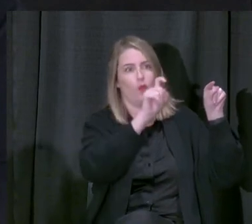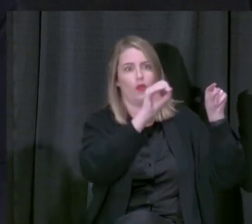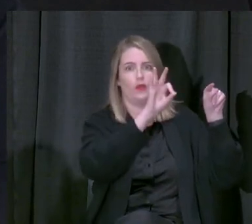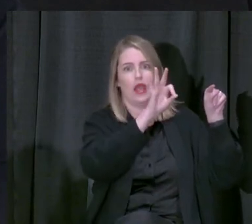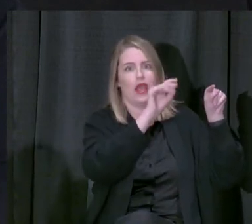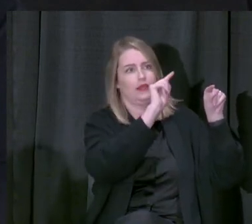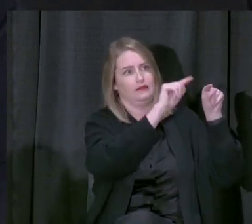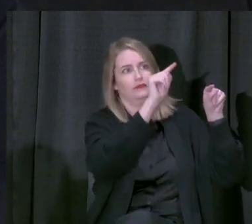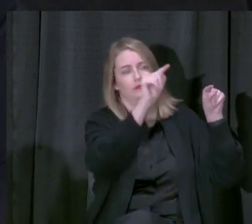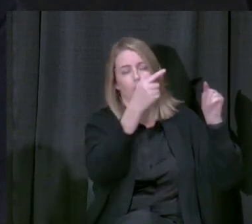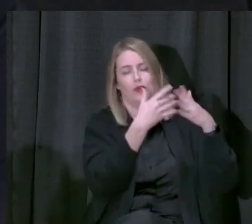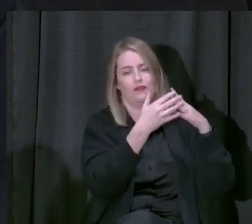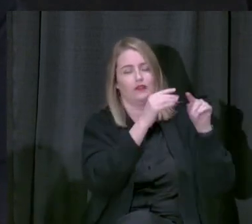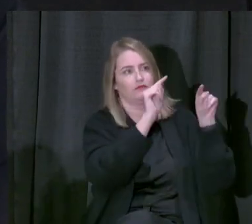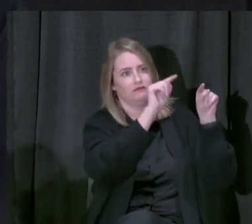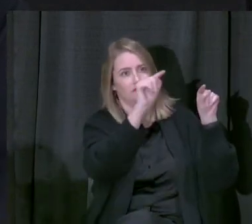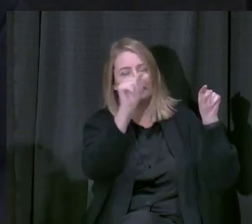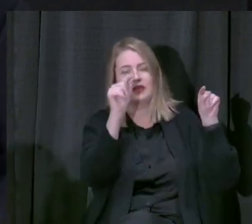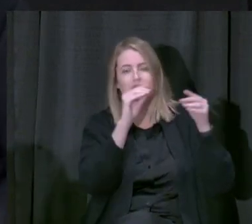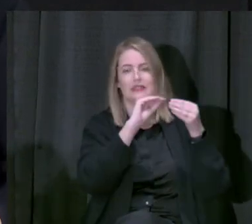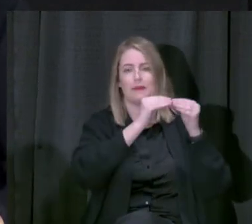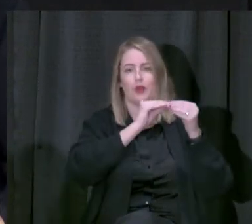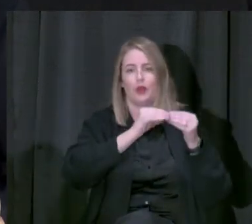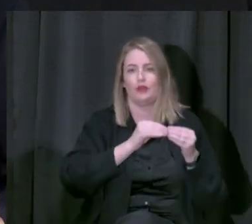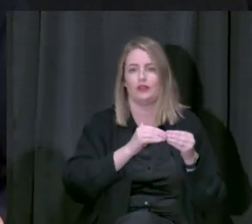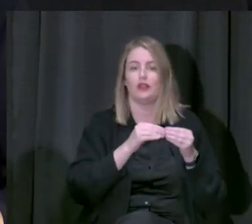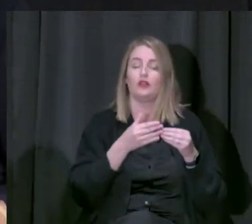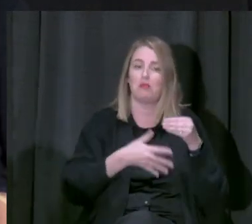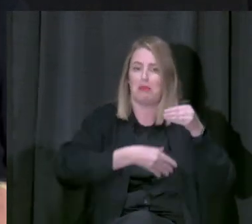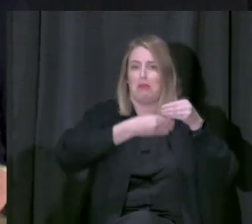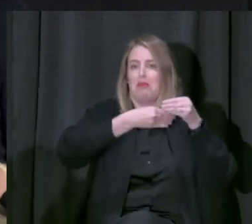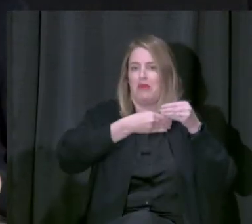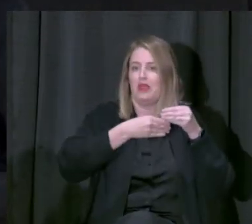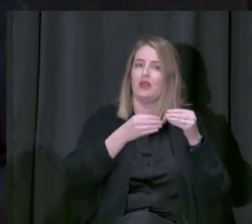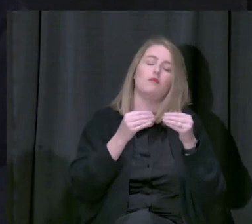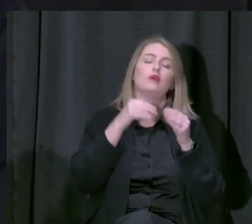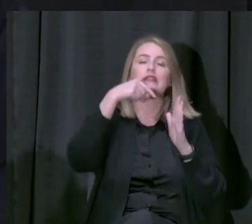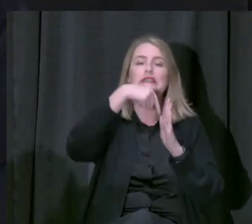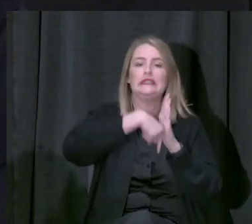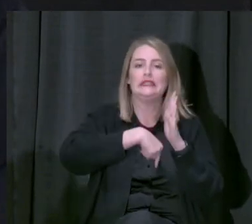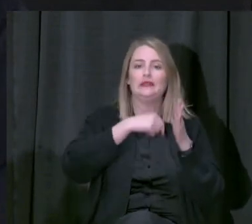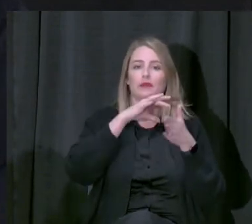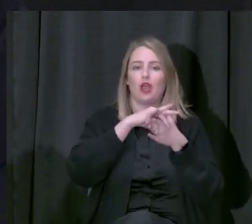109. And there's also a deeper content